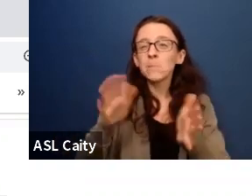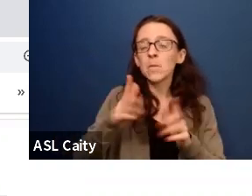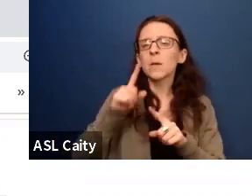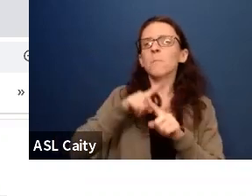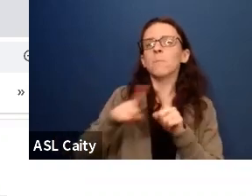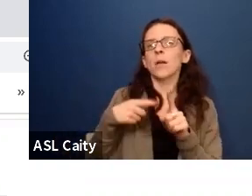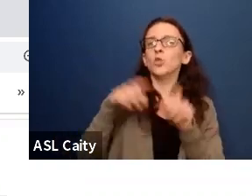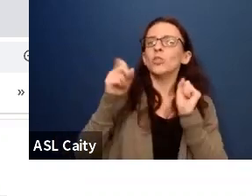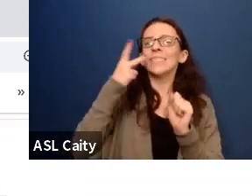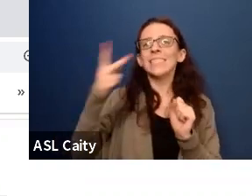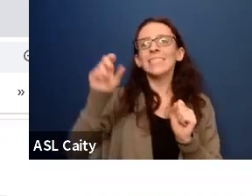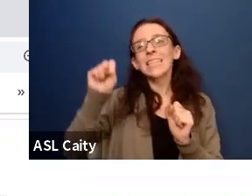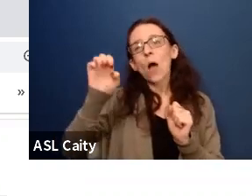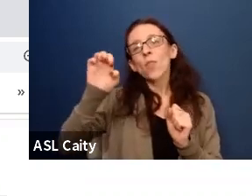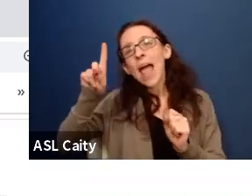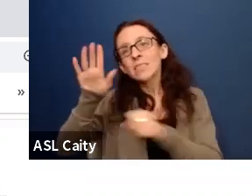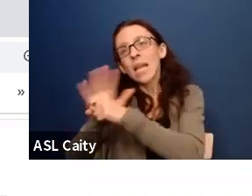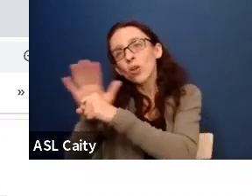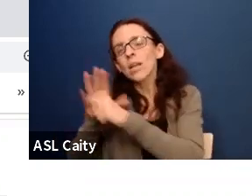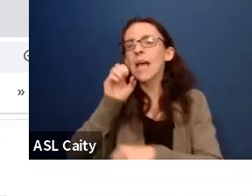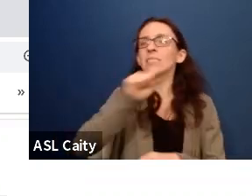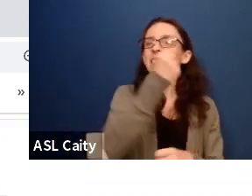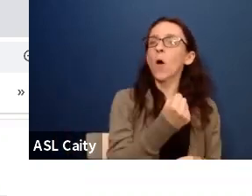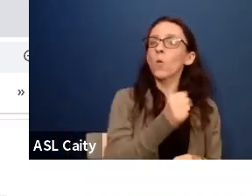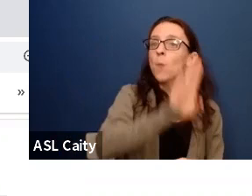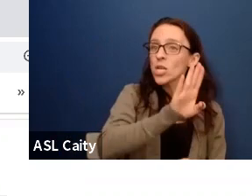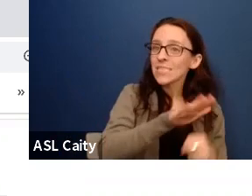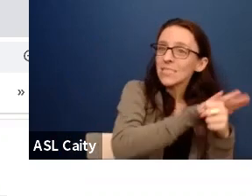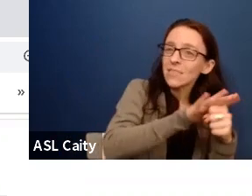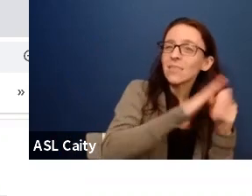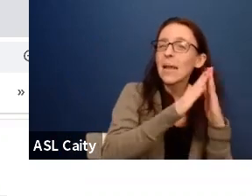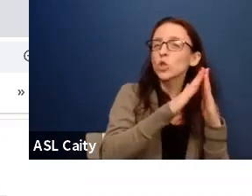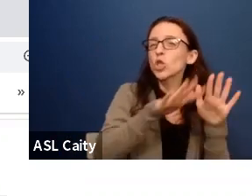where the South End neighborhood is and where the South Boston neighborhood is and all of that.